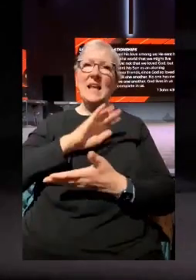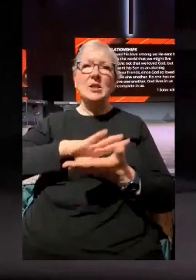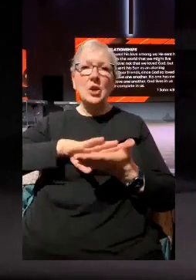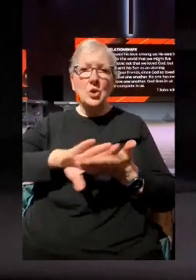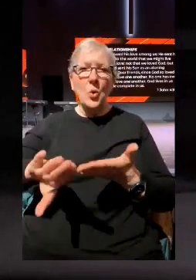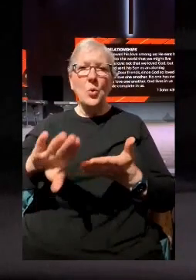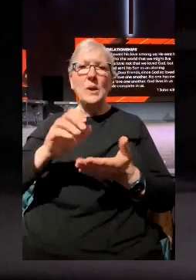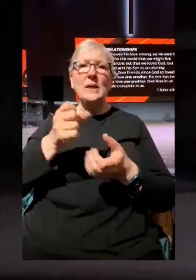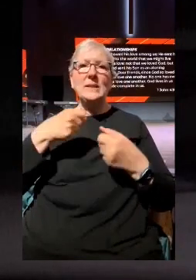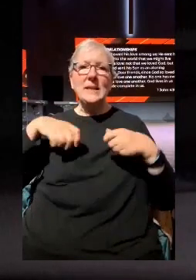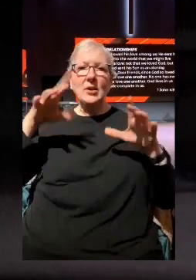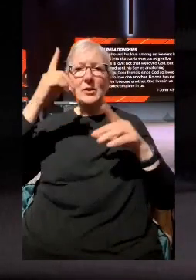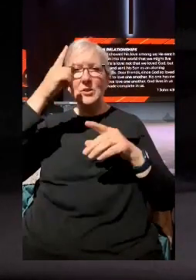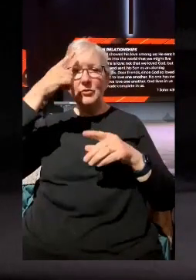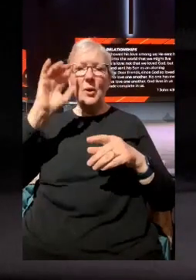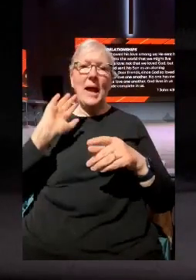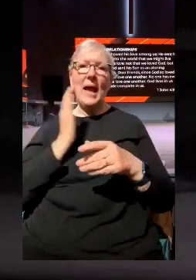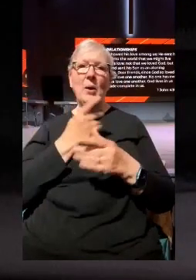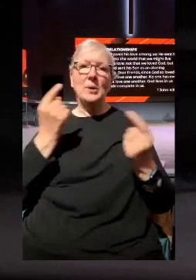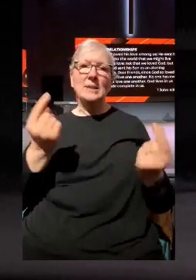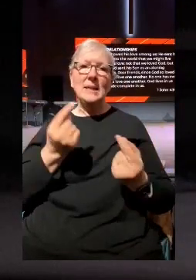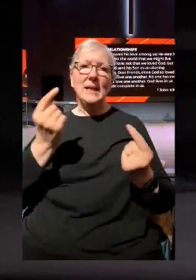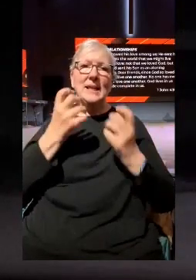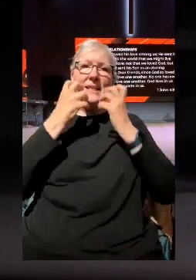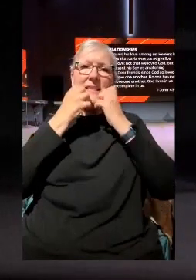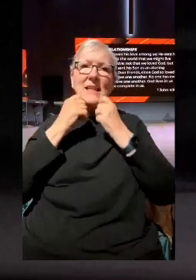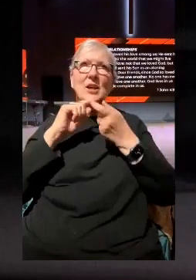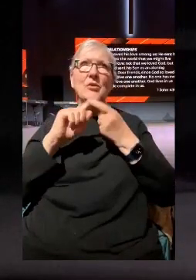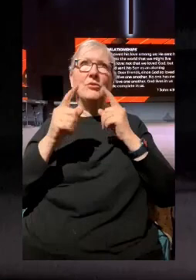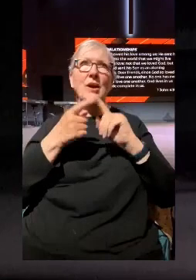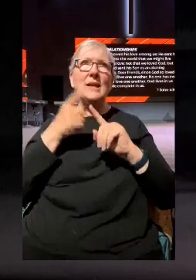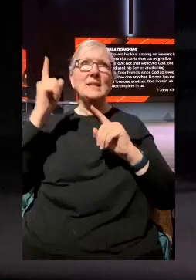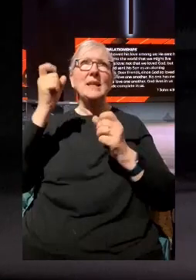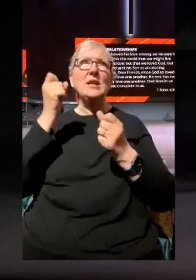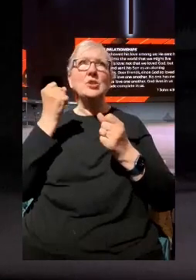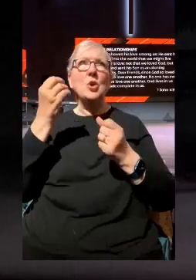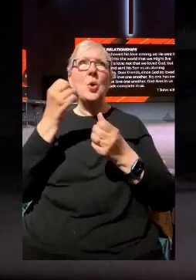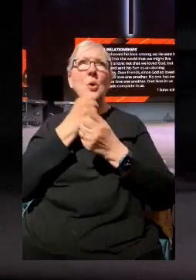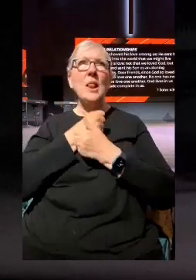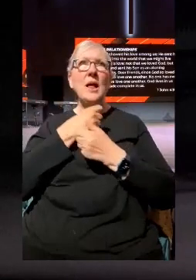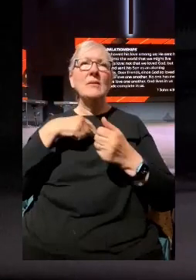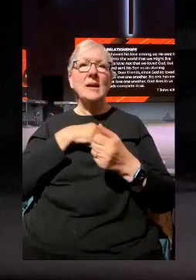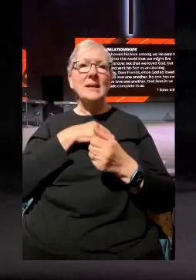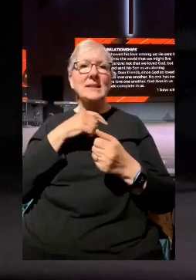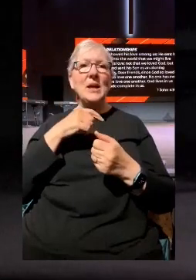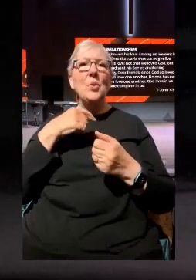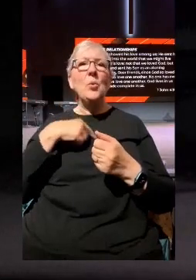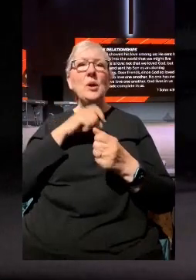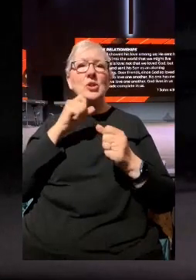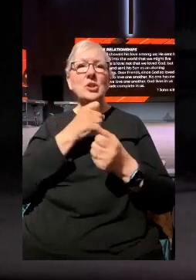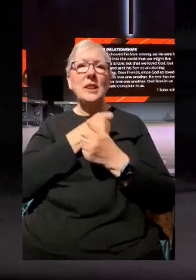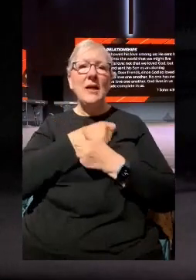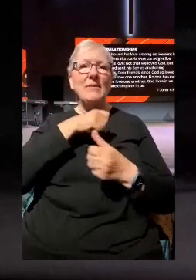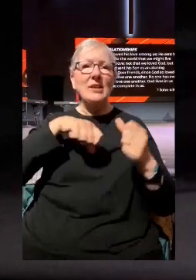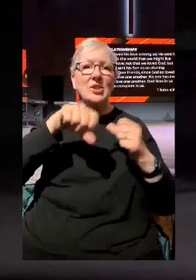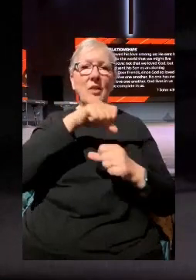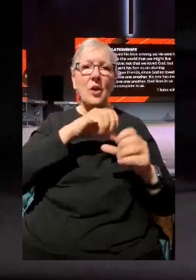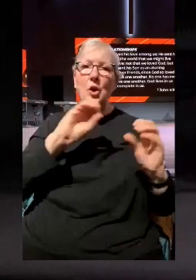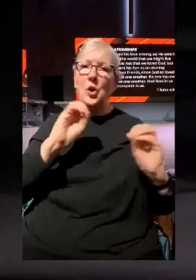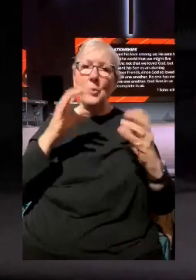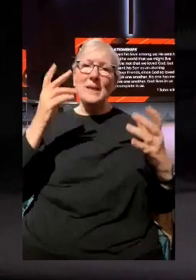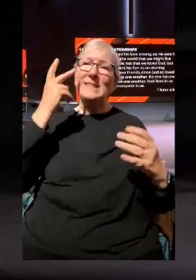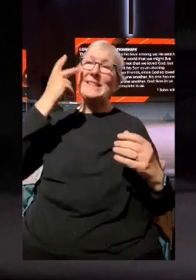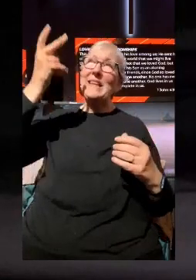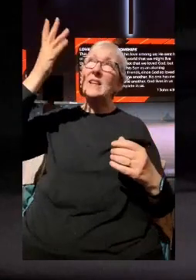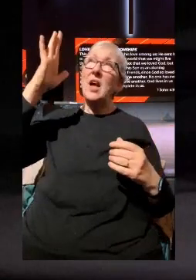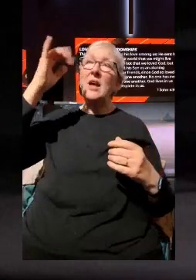sins. Dear friends, since God so loved us, we also ought to love one another. No one has ever seen God, but if we